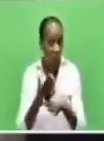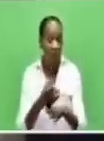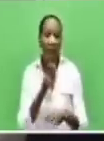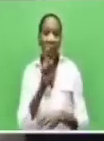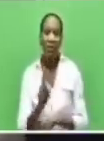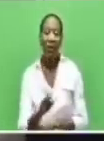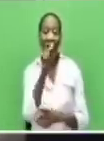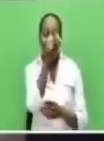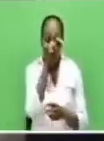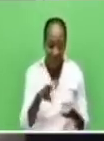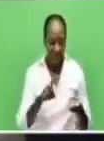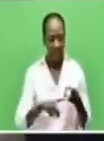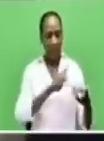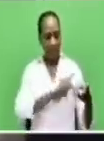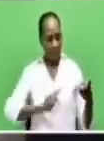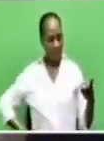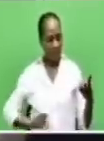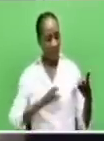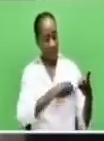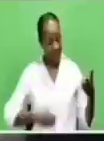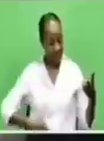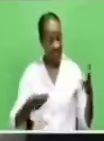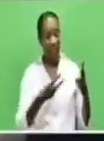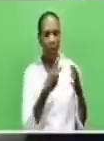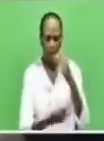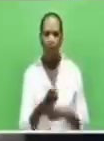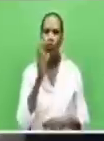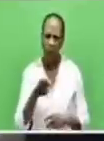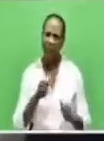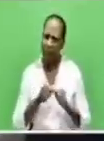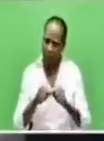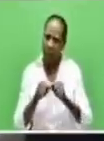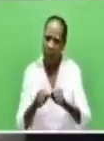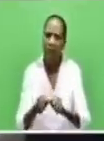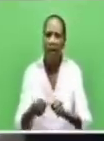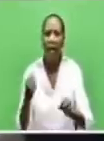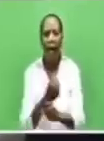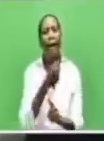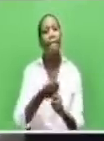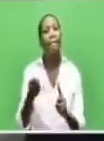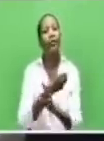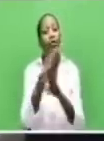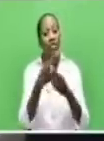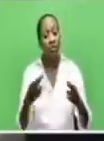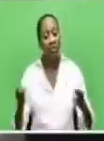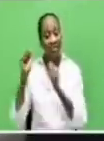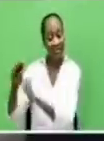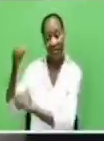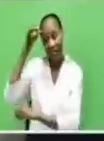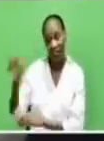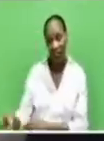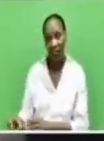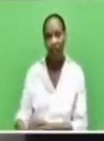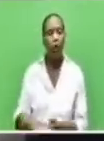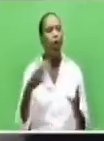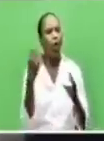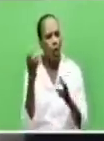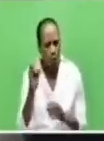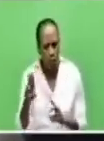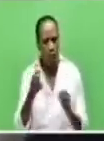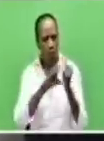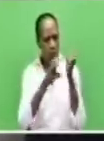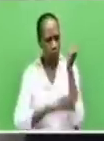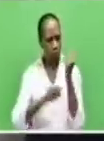its president will continue to loot state resources, launder money, evade tax, and violate the